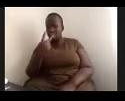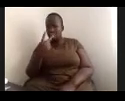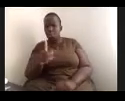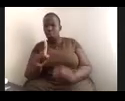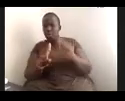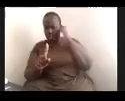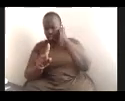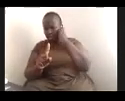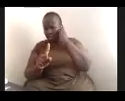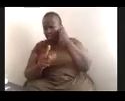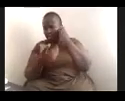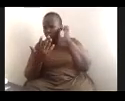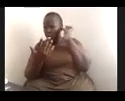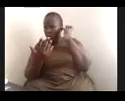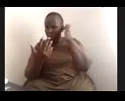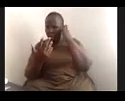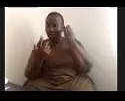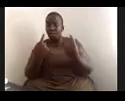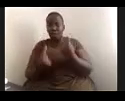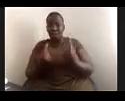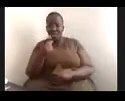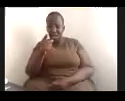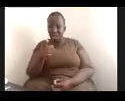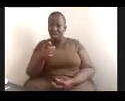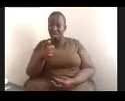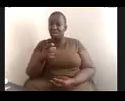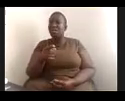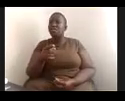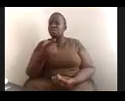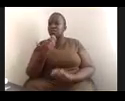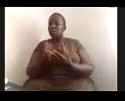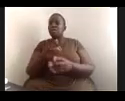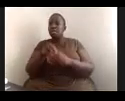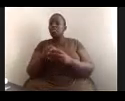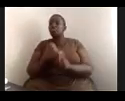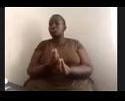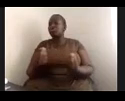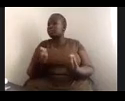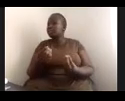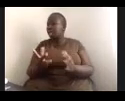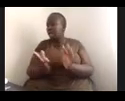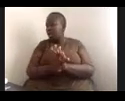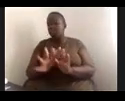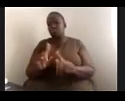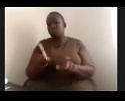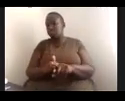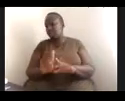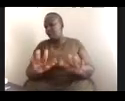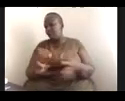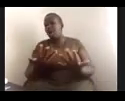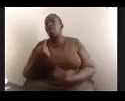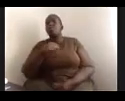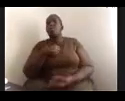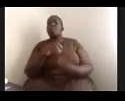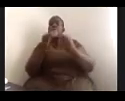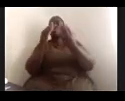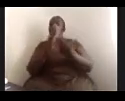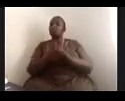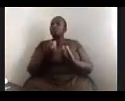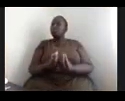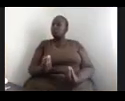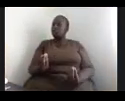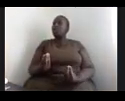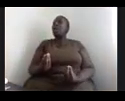look at with you is whether or not that should be in the Children's Act and how we should ensure